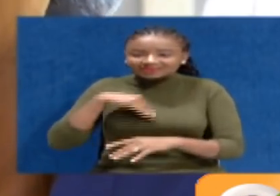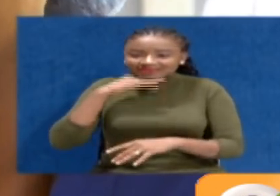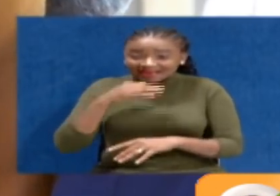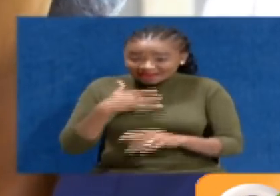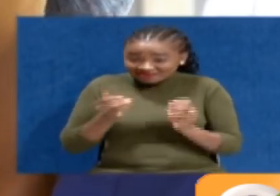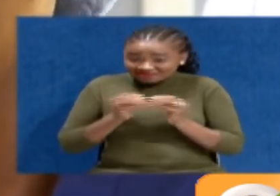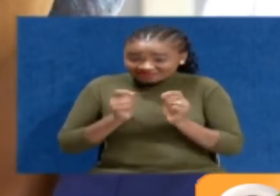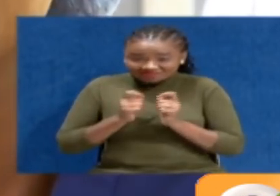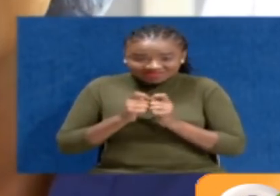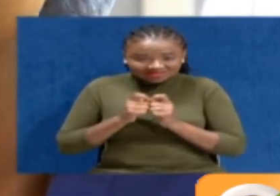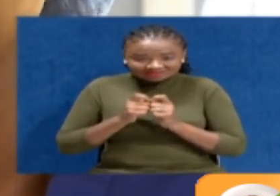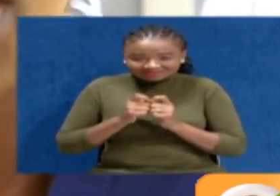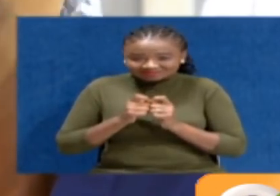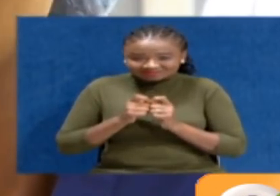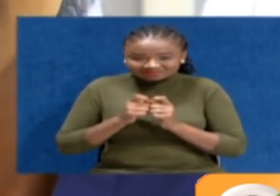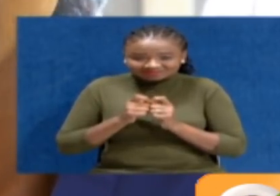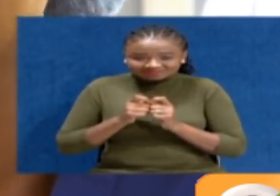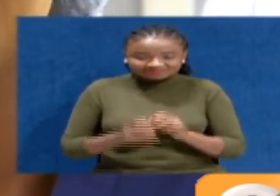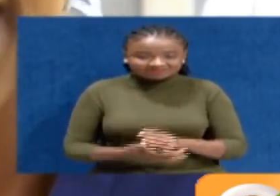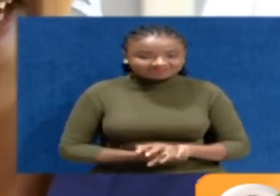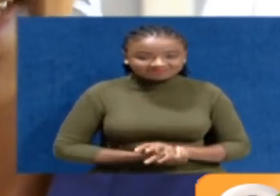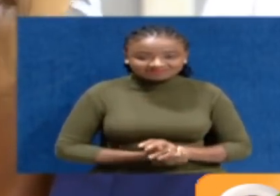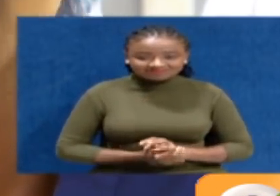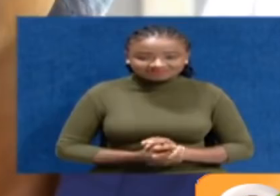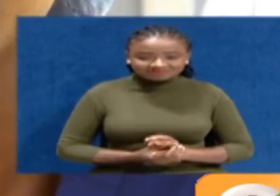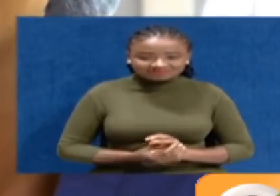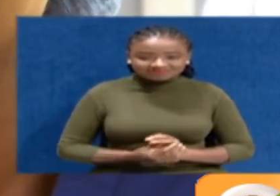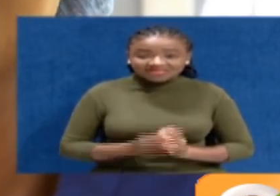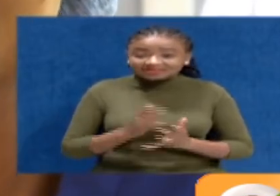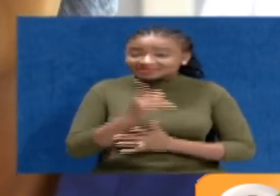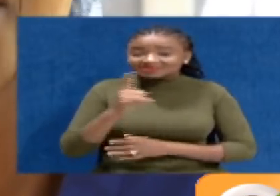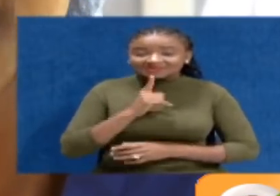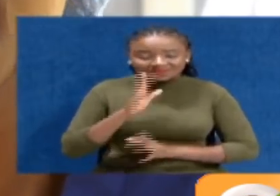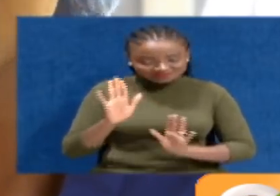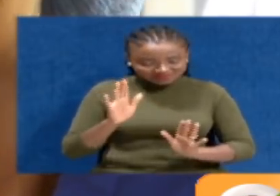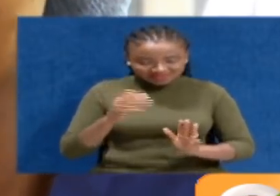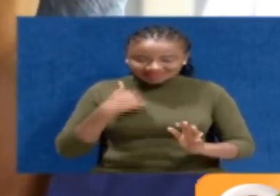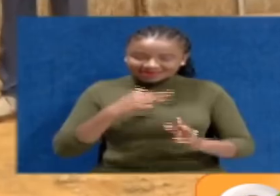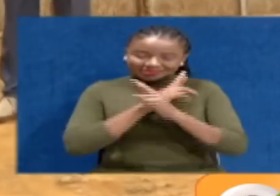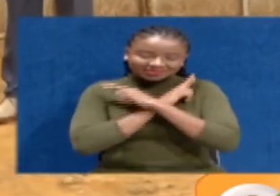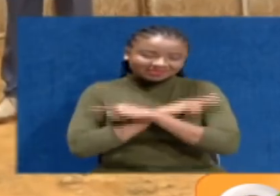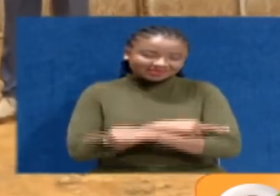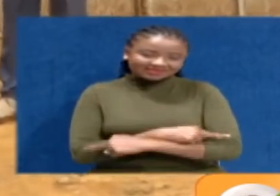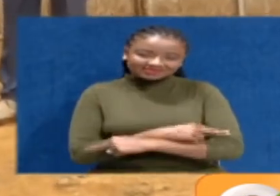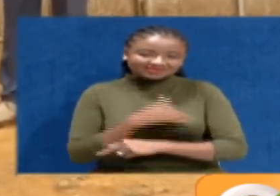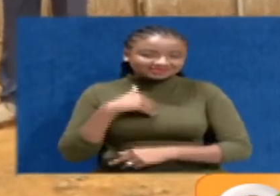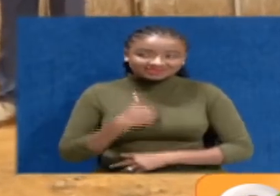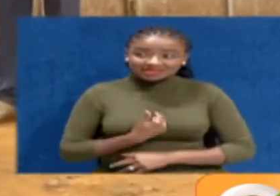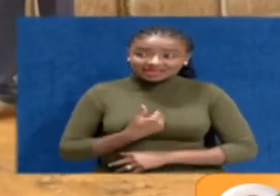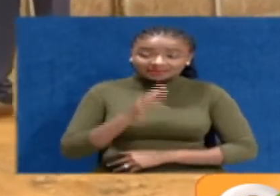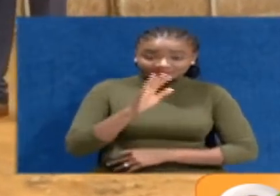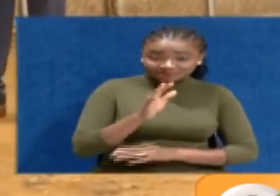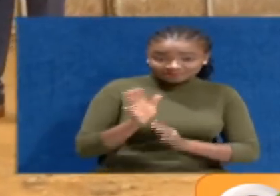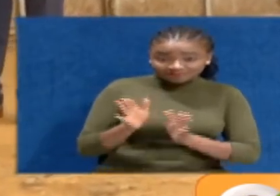pain. They die pain-free, and that's the main goal. They died, some of them say, let us rest, let me rest, I'm tired. At a corner